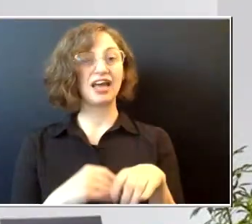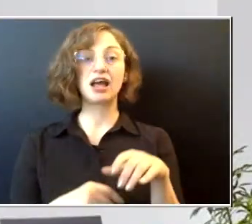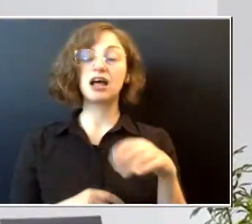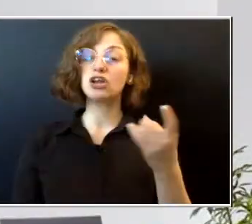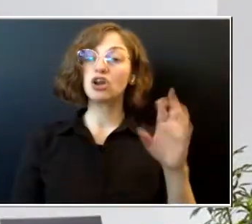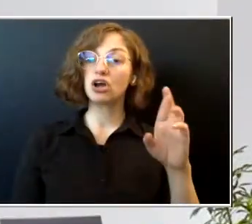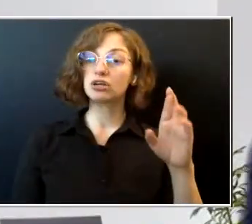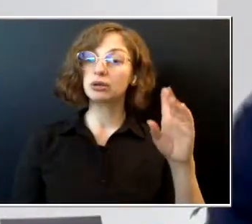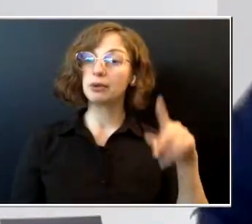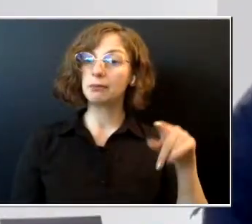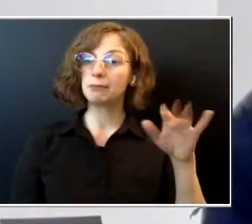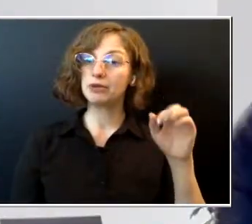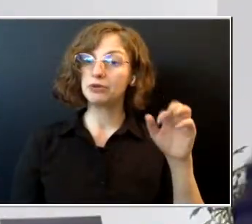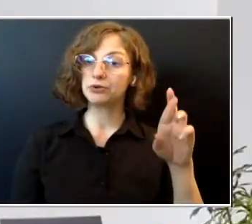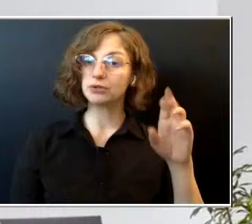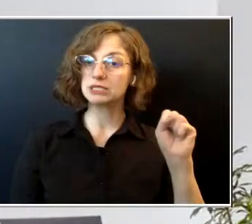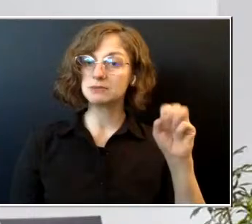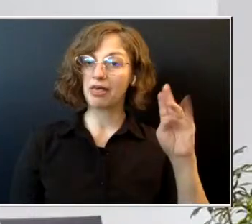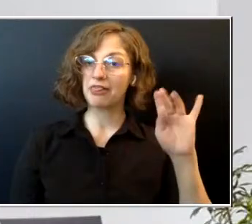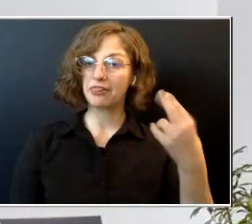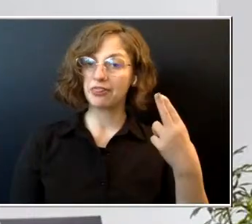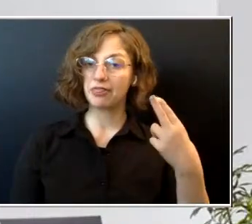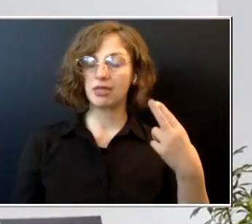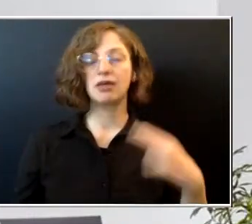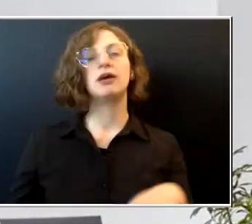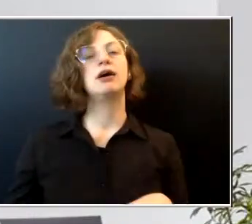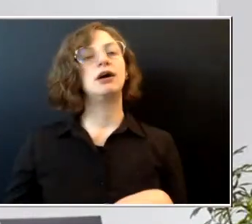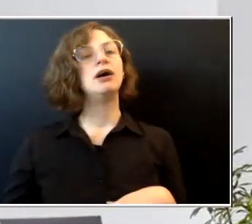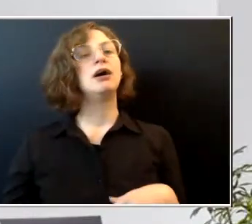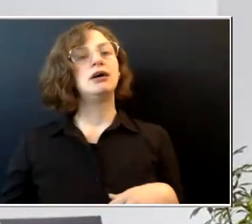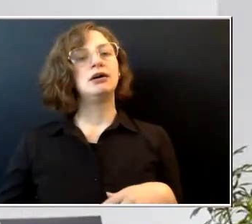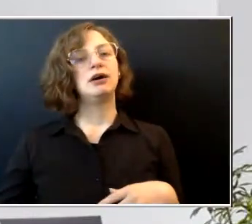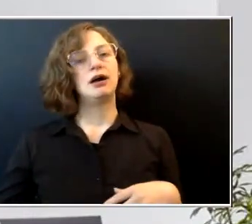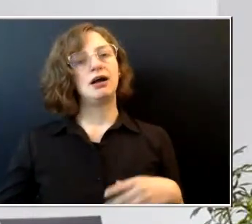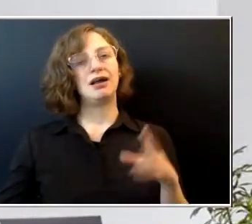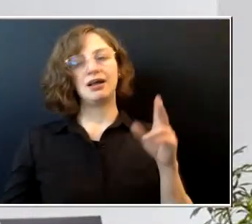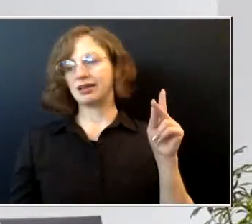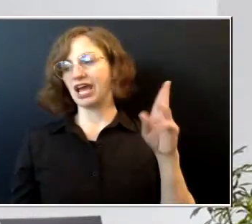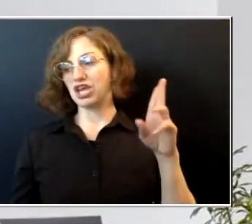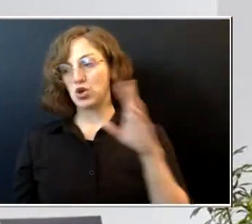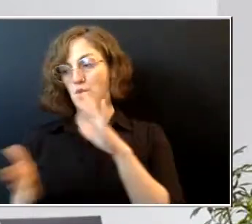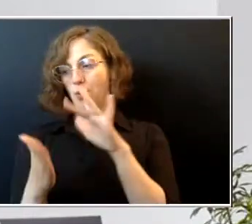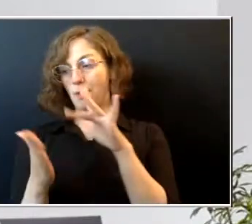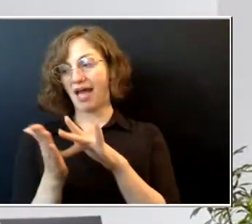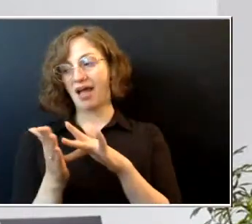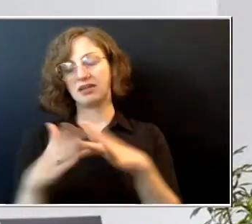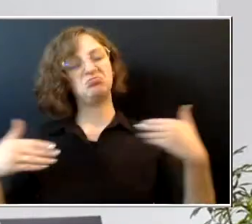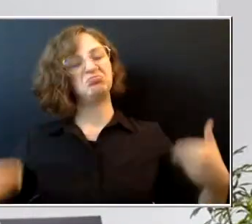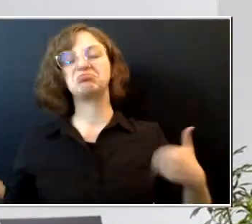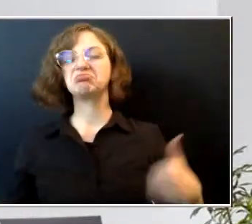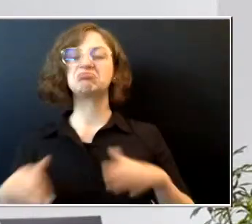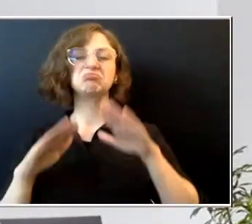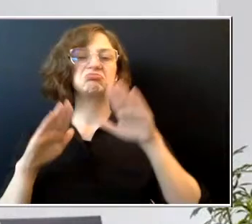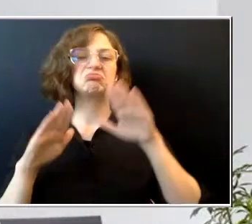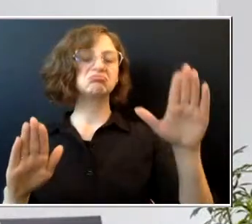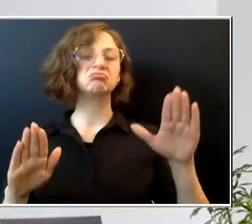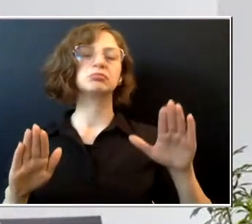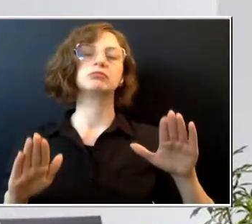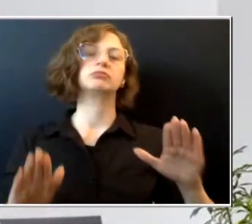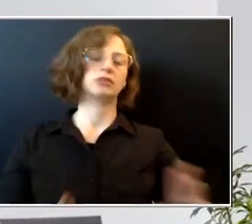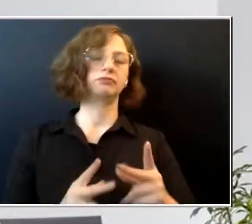Yeah, KU has been a fantastic, KU Medical Center, KU Med, has been a fantastic place to